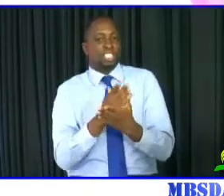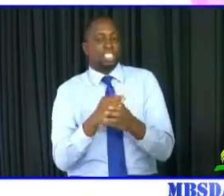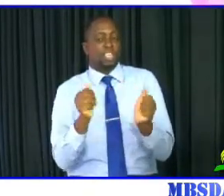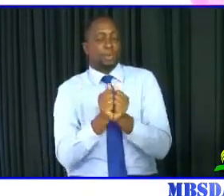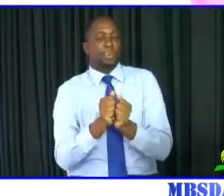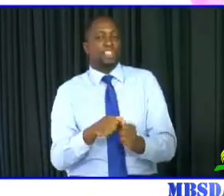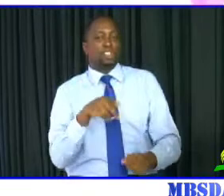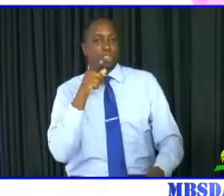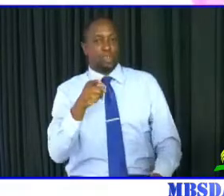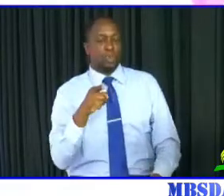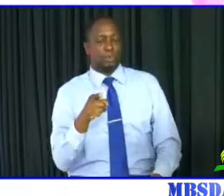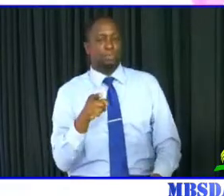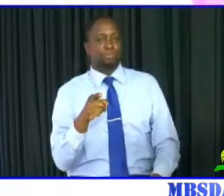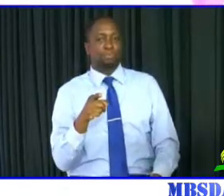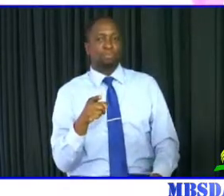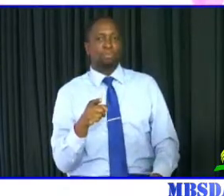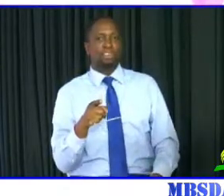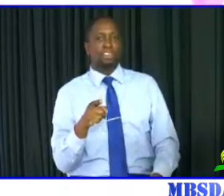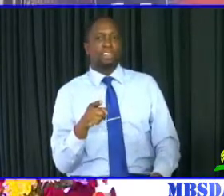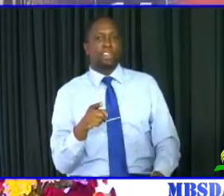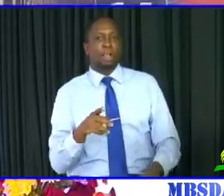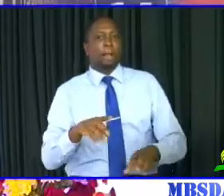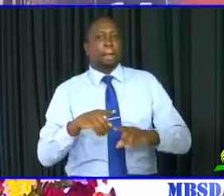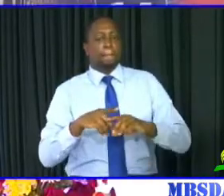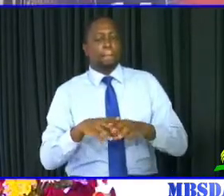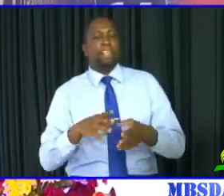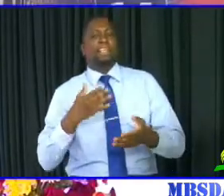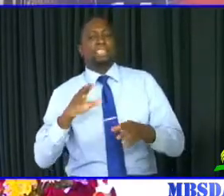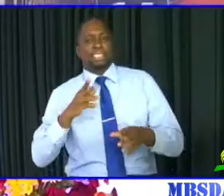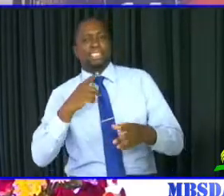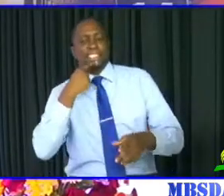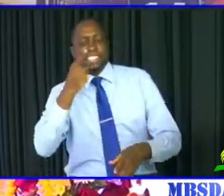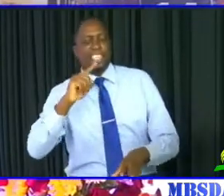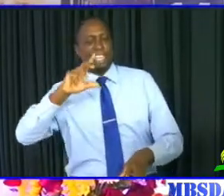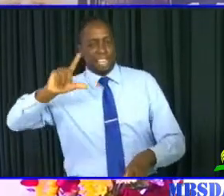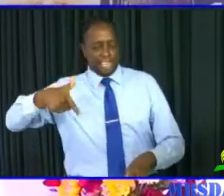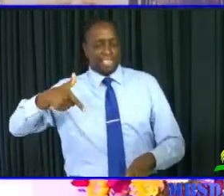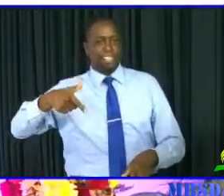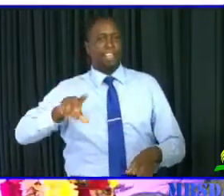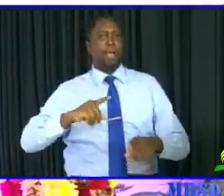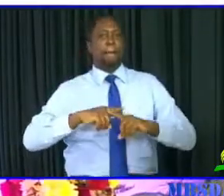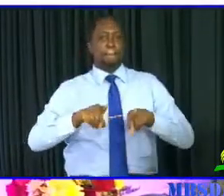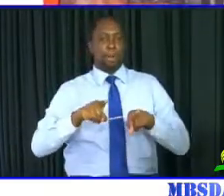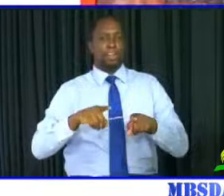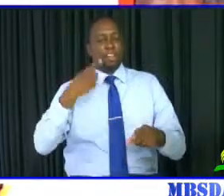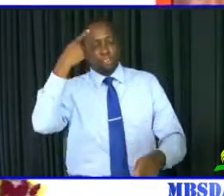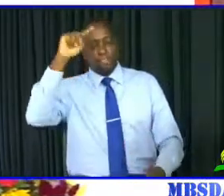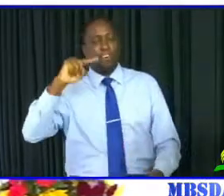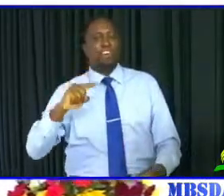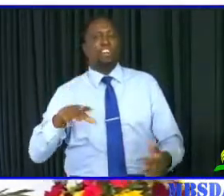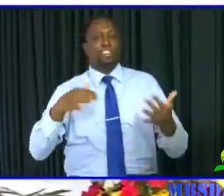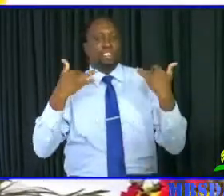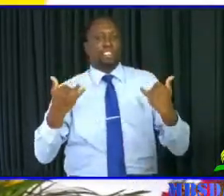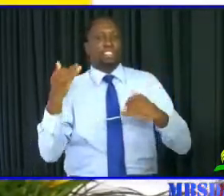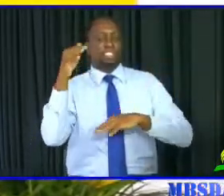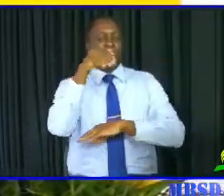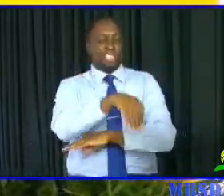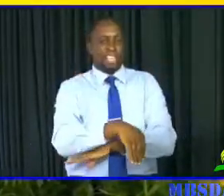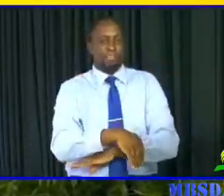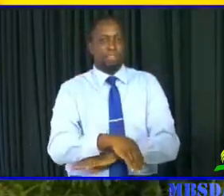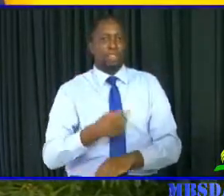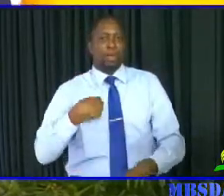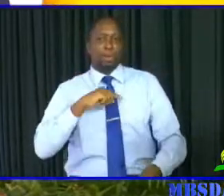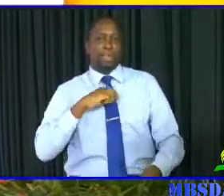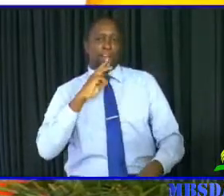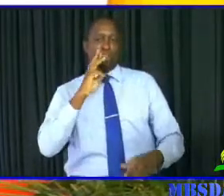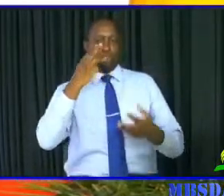big announcement to make. But for tonight, my friends, for tonight, we are looking at the